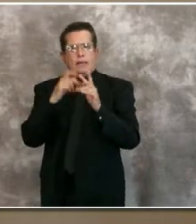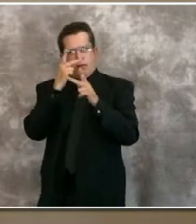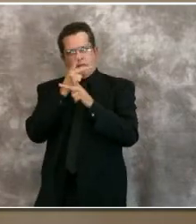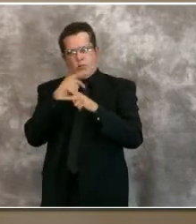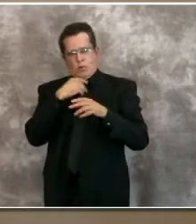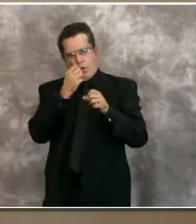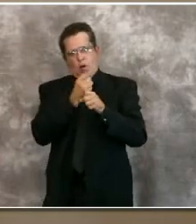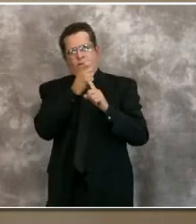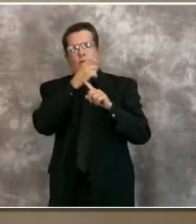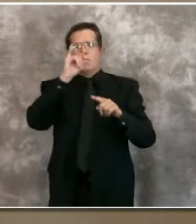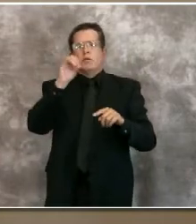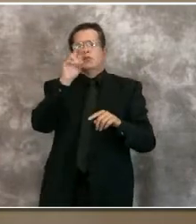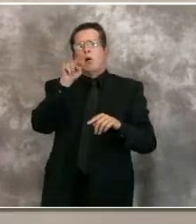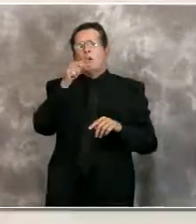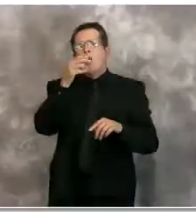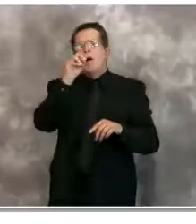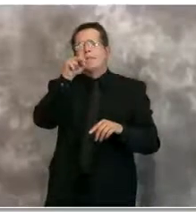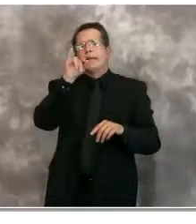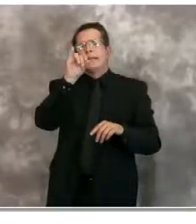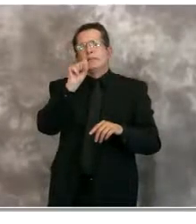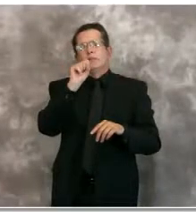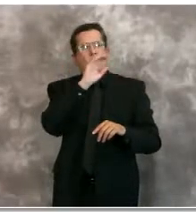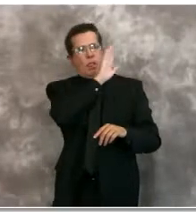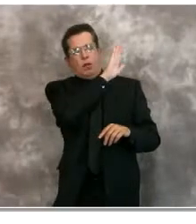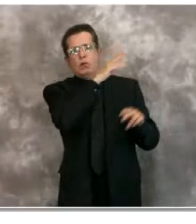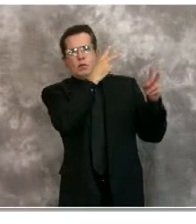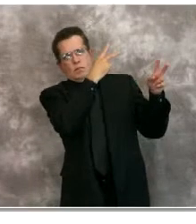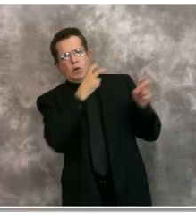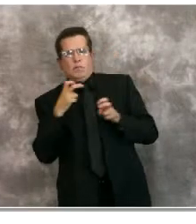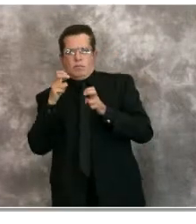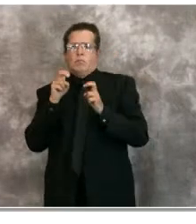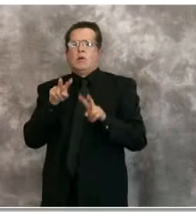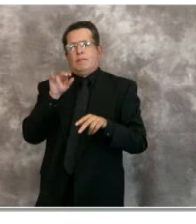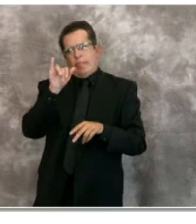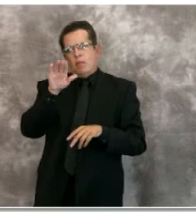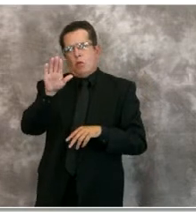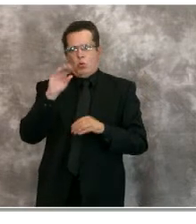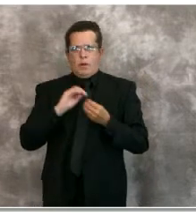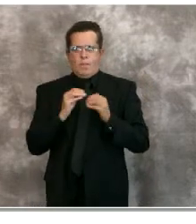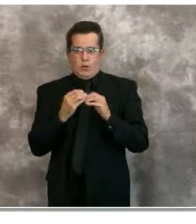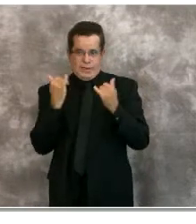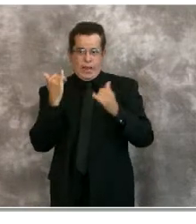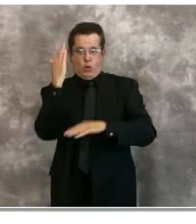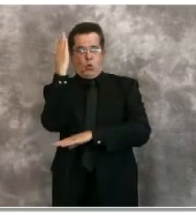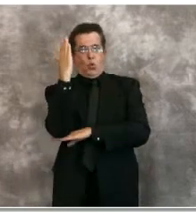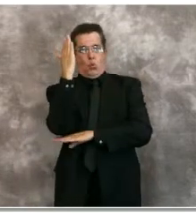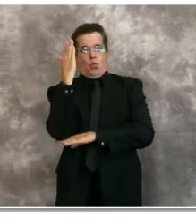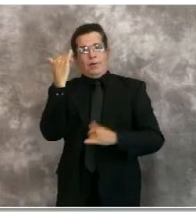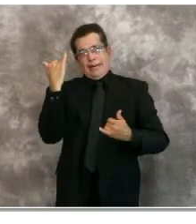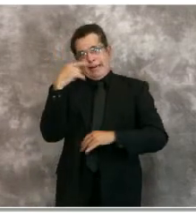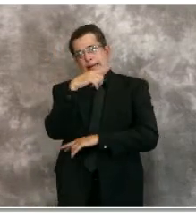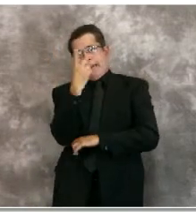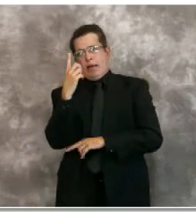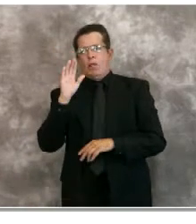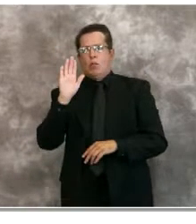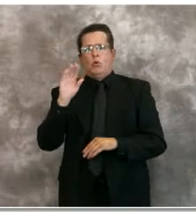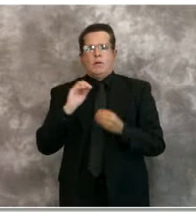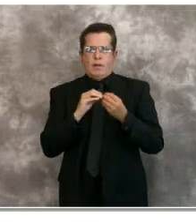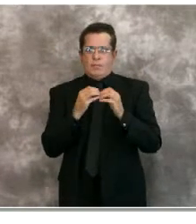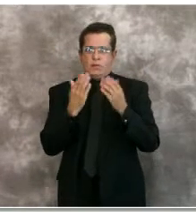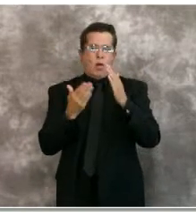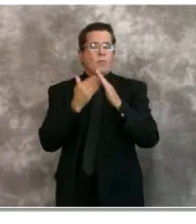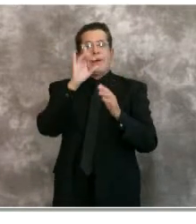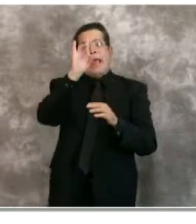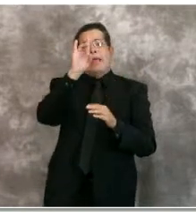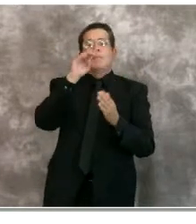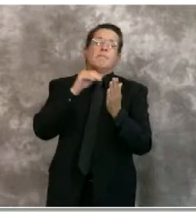obtain from the Johns Hopkins dashboard. And globally, as of noon today, there are almost 8